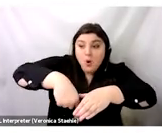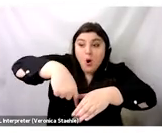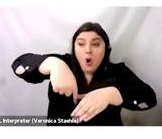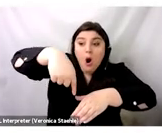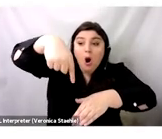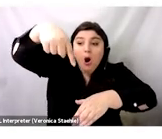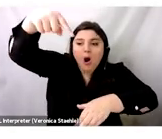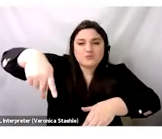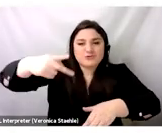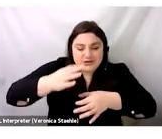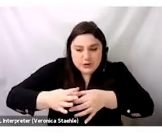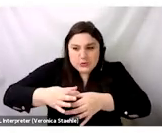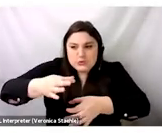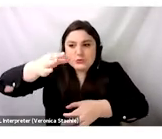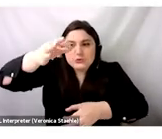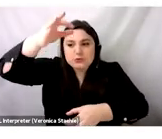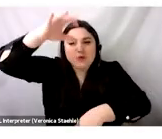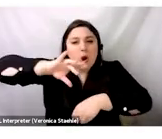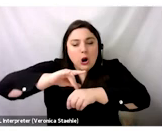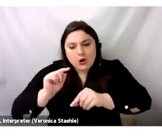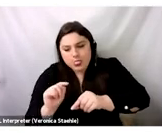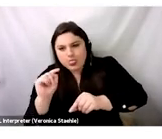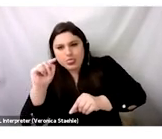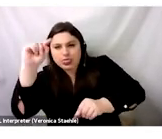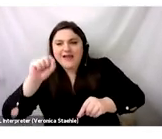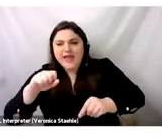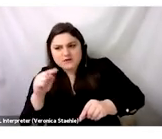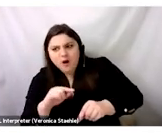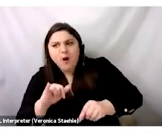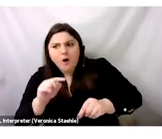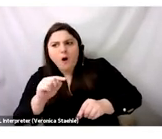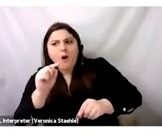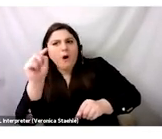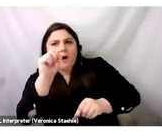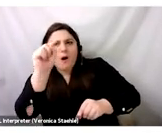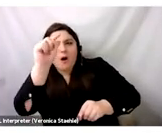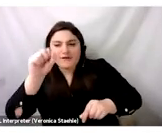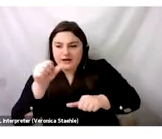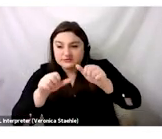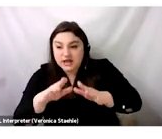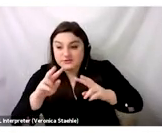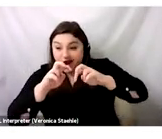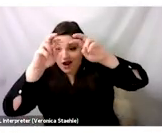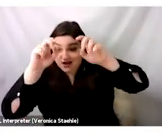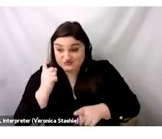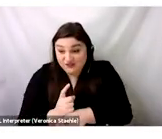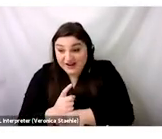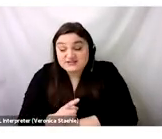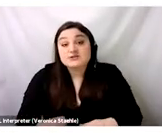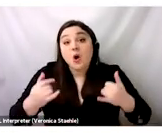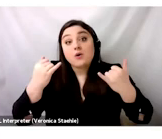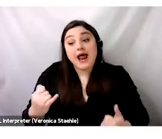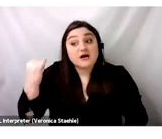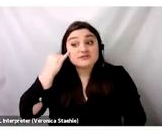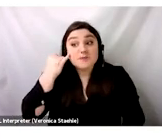kind of molecules in the air that were caught by that particular sheet of ice, etc. When I say that, I'm talking about, like, if someone were to do